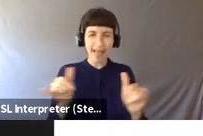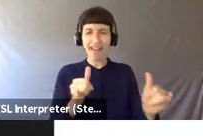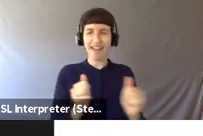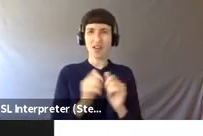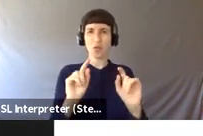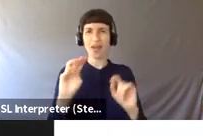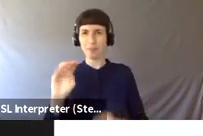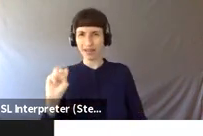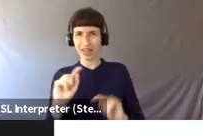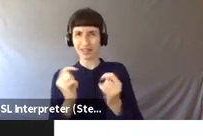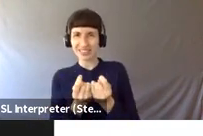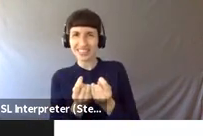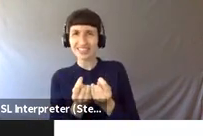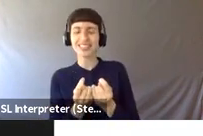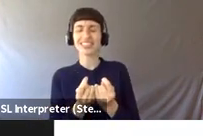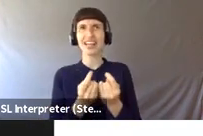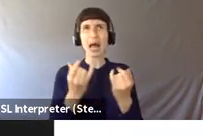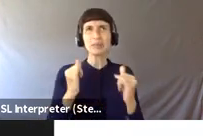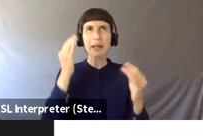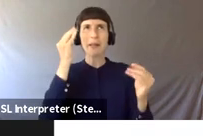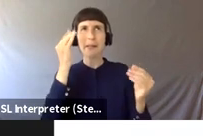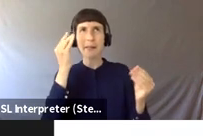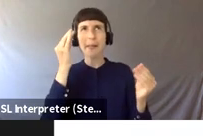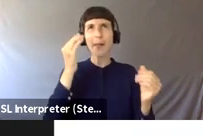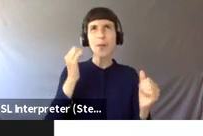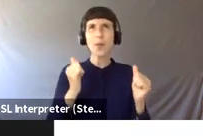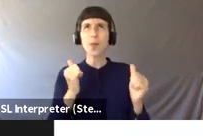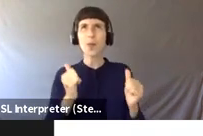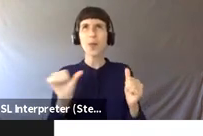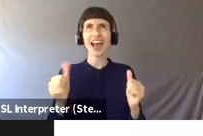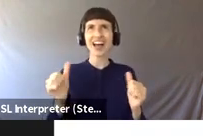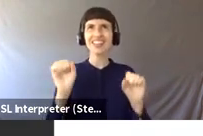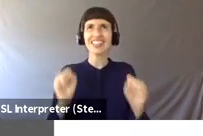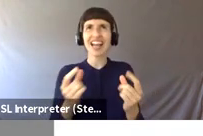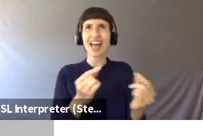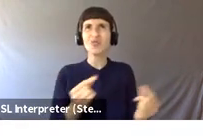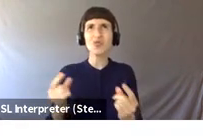to thinking what else could I do and what else can I be moving forward with?